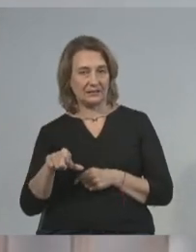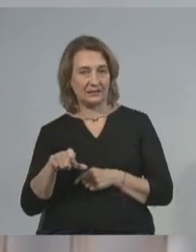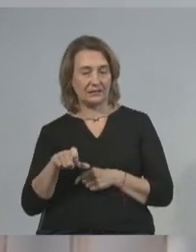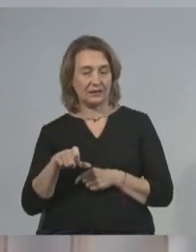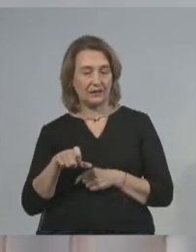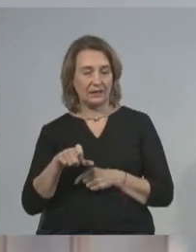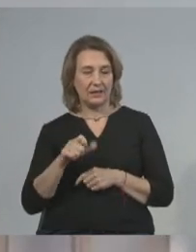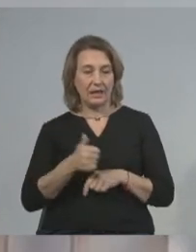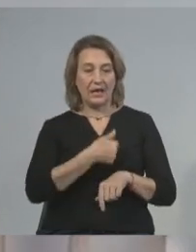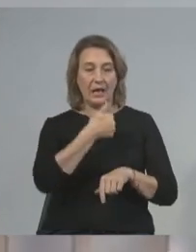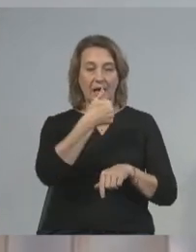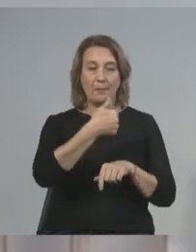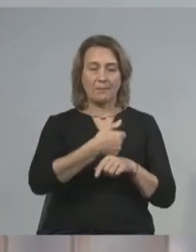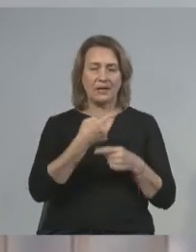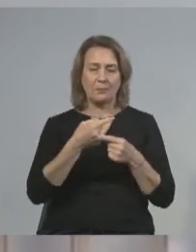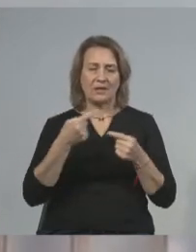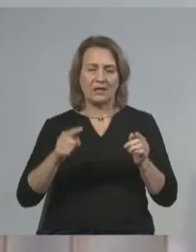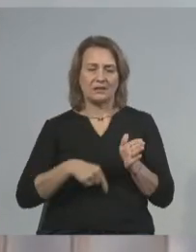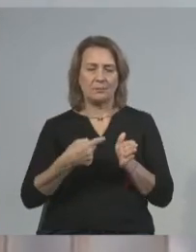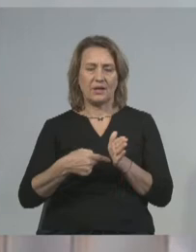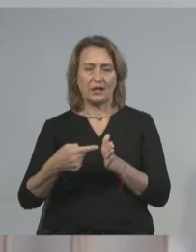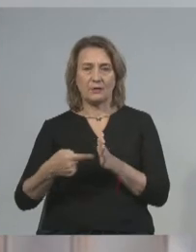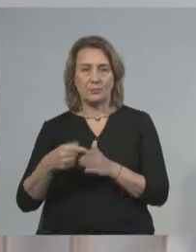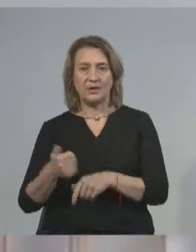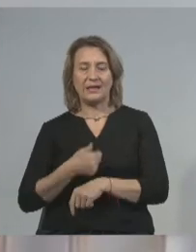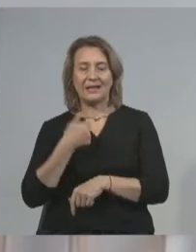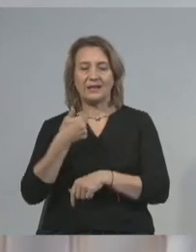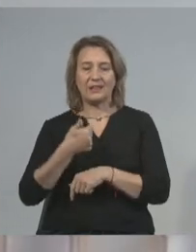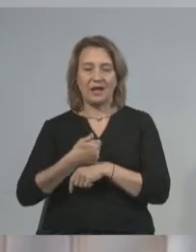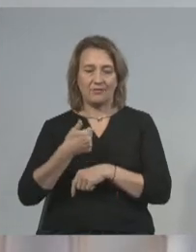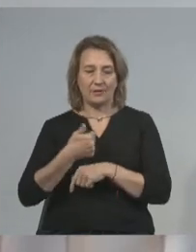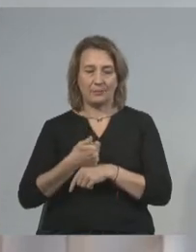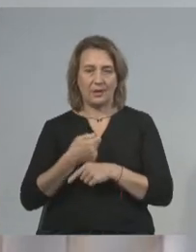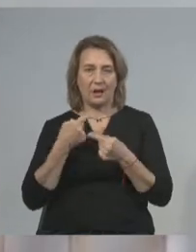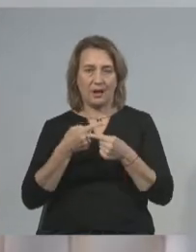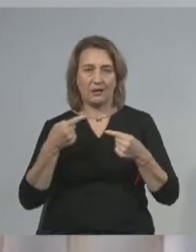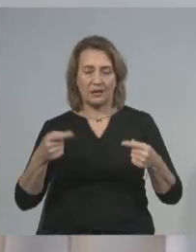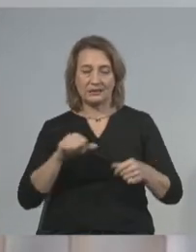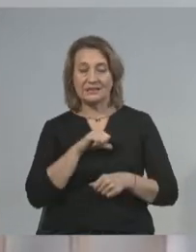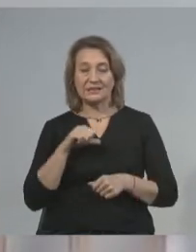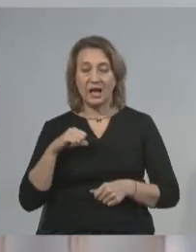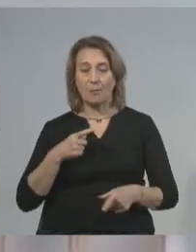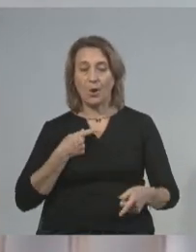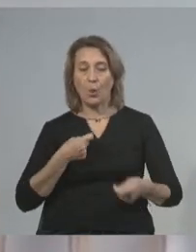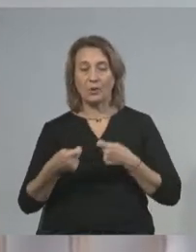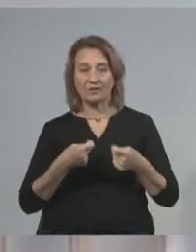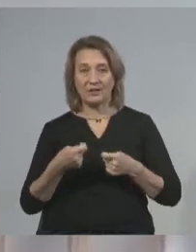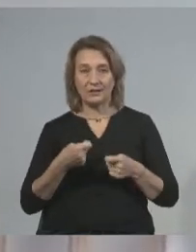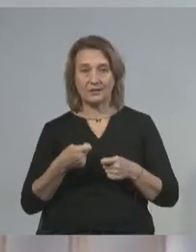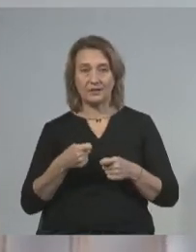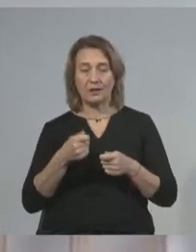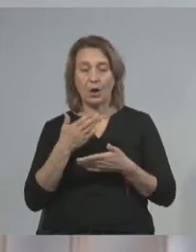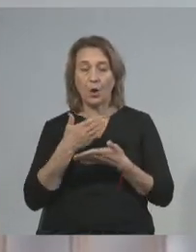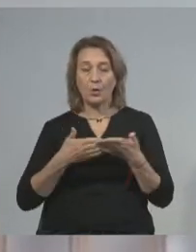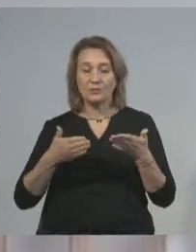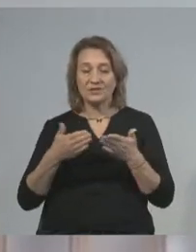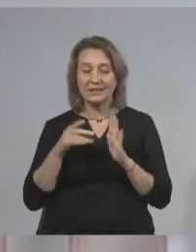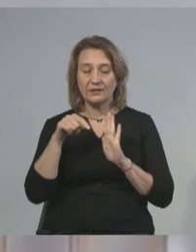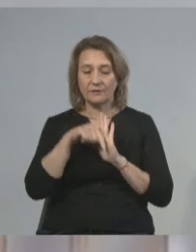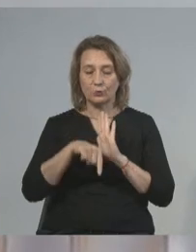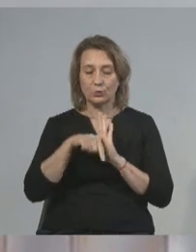and the mayors of different cities and heads of different you know local authorities it can be of